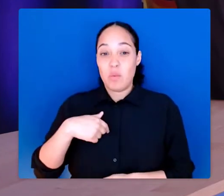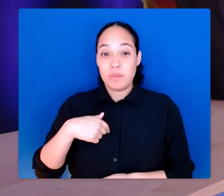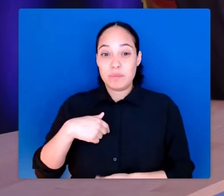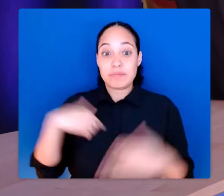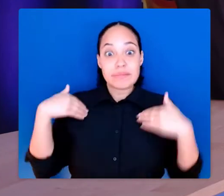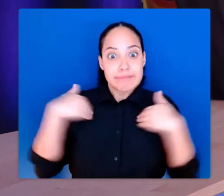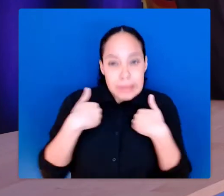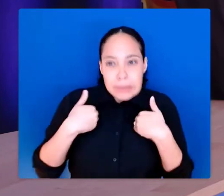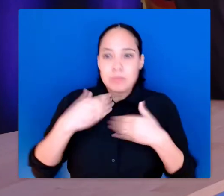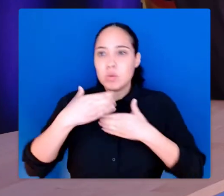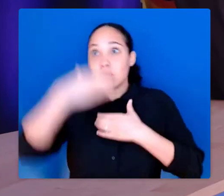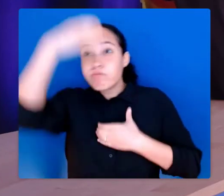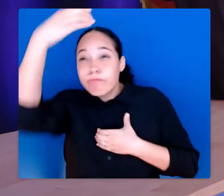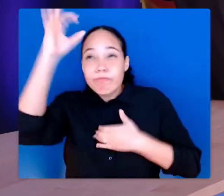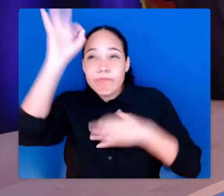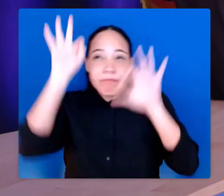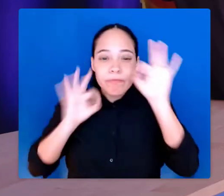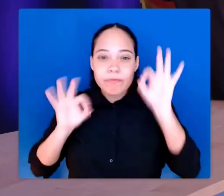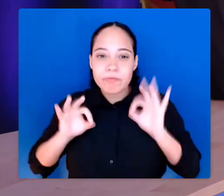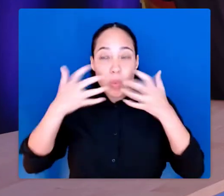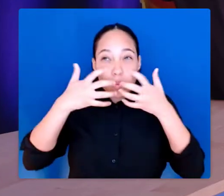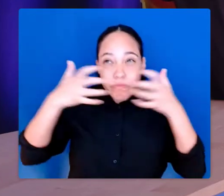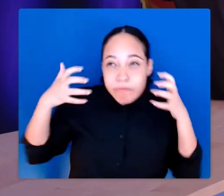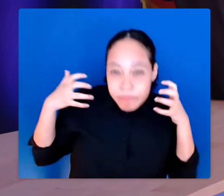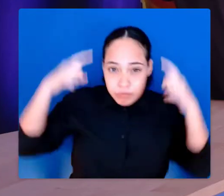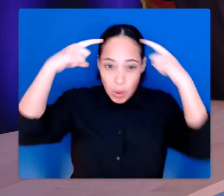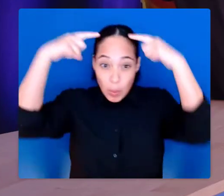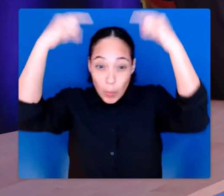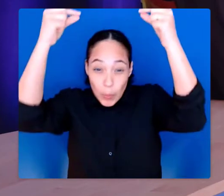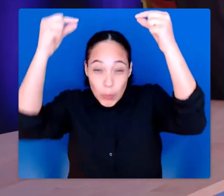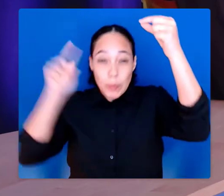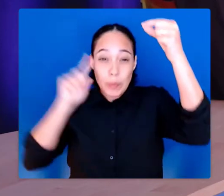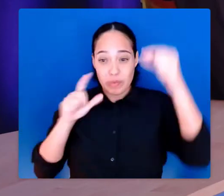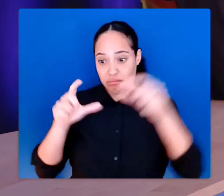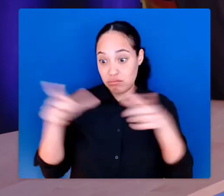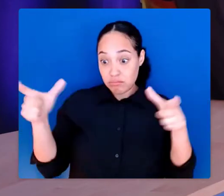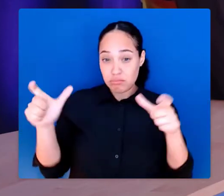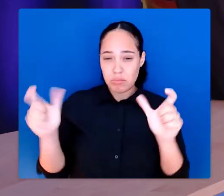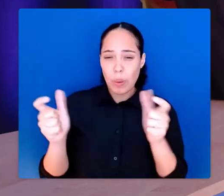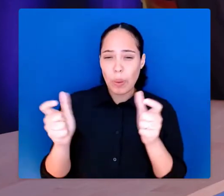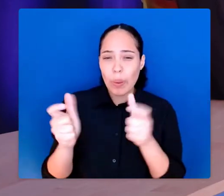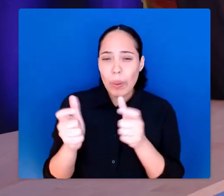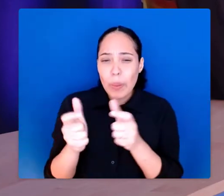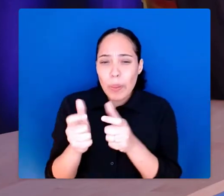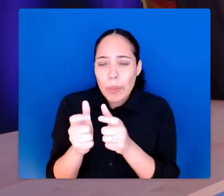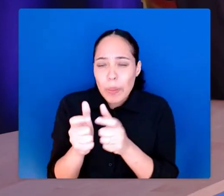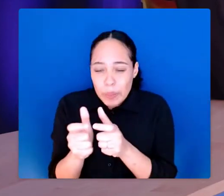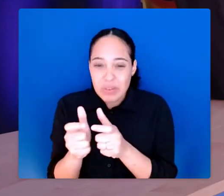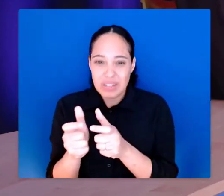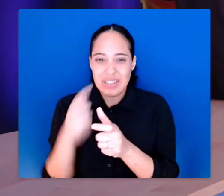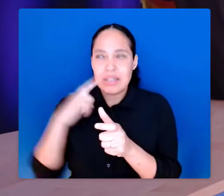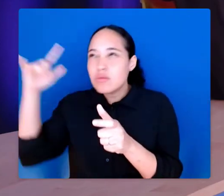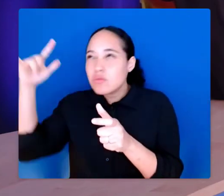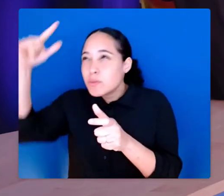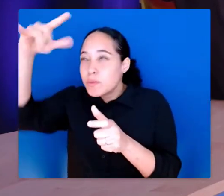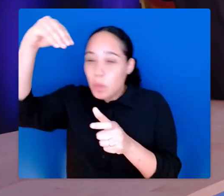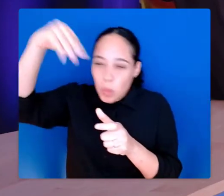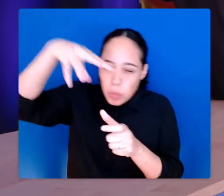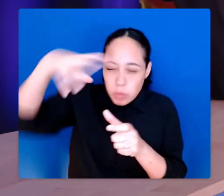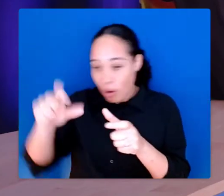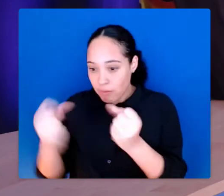Yes. So can you tell me why you like the field of AI? Why are you passionate about